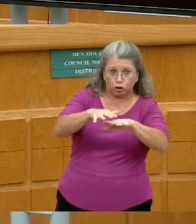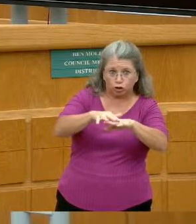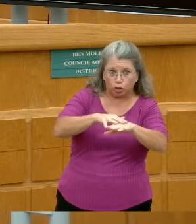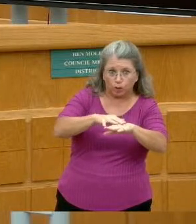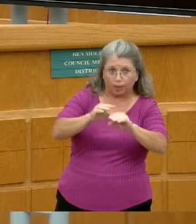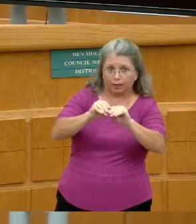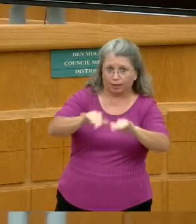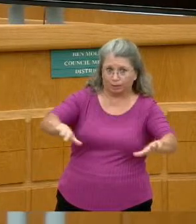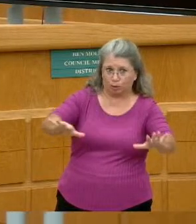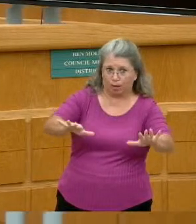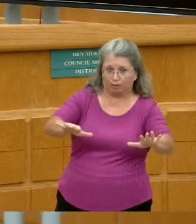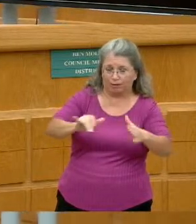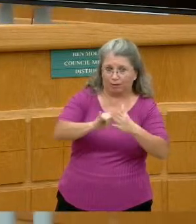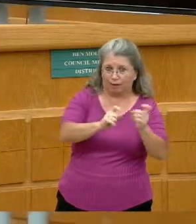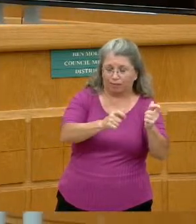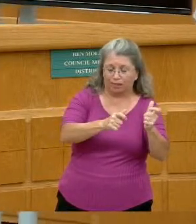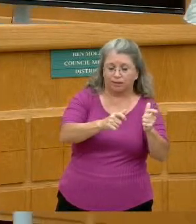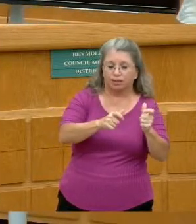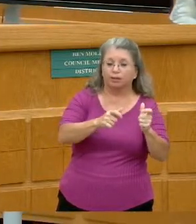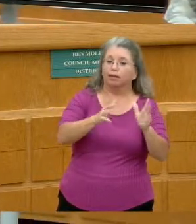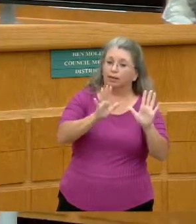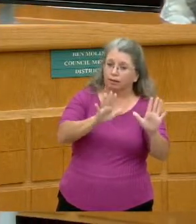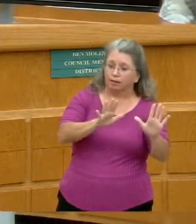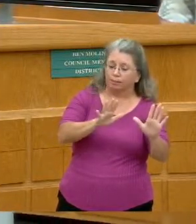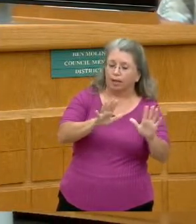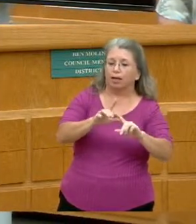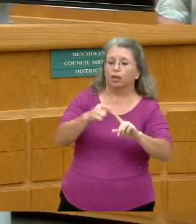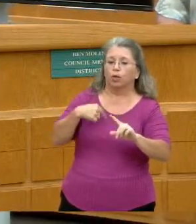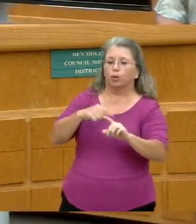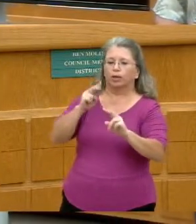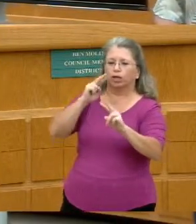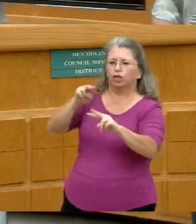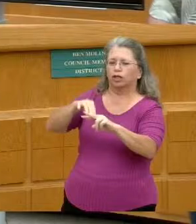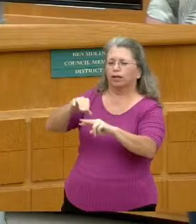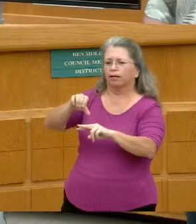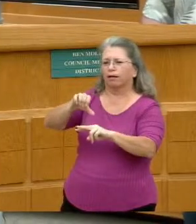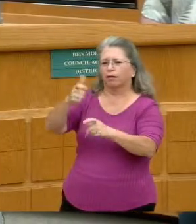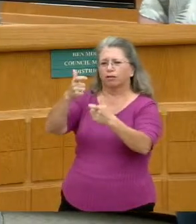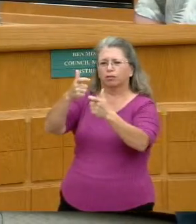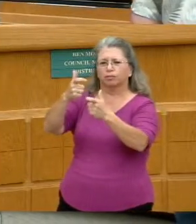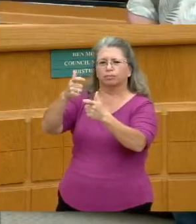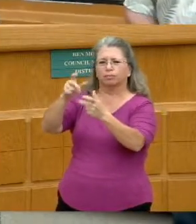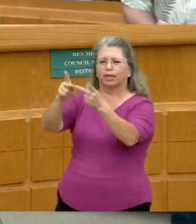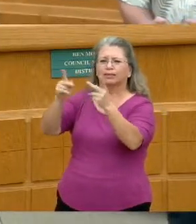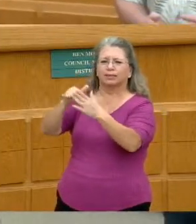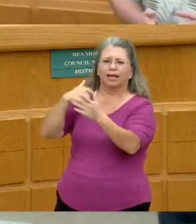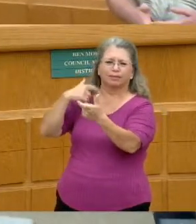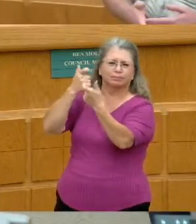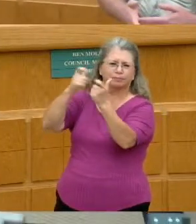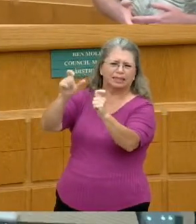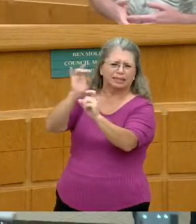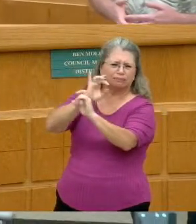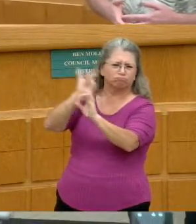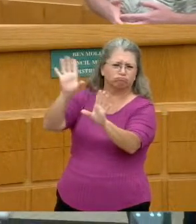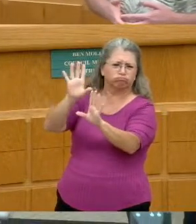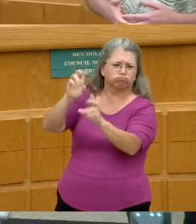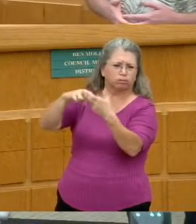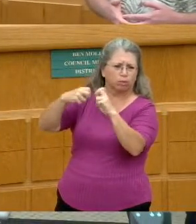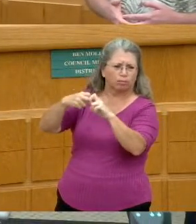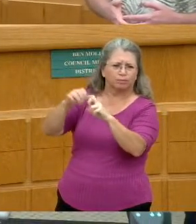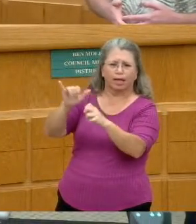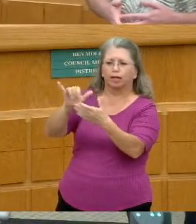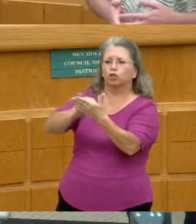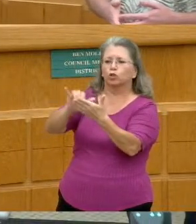other places that had big problems with COVID-19, like New York City. It took them